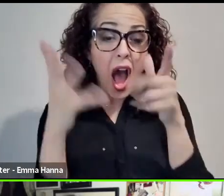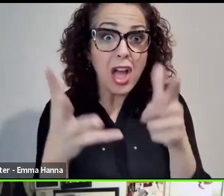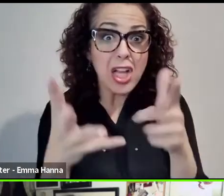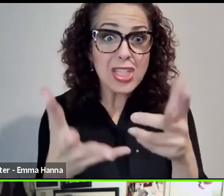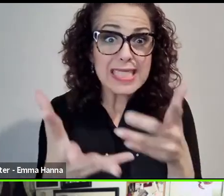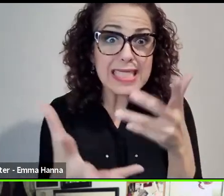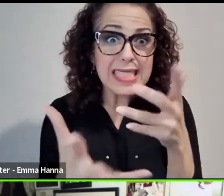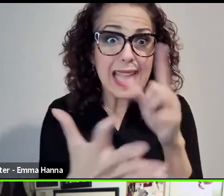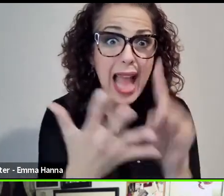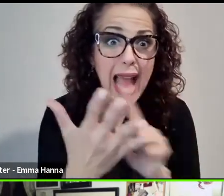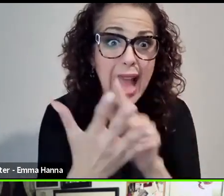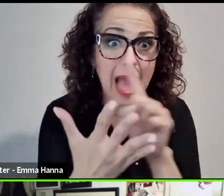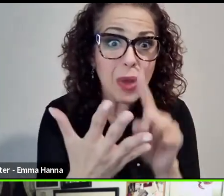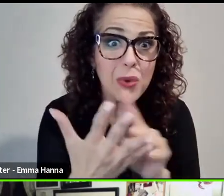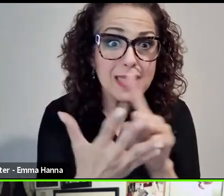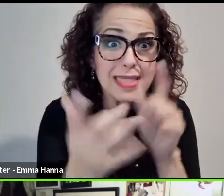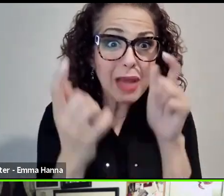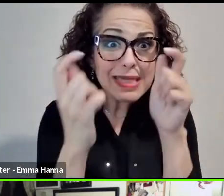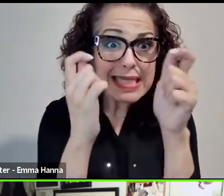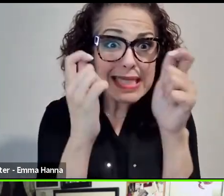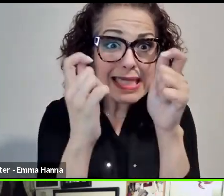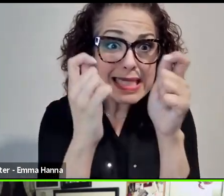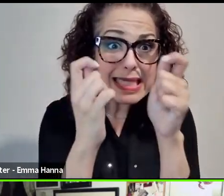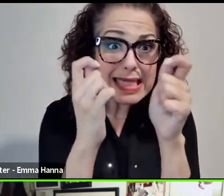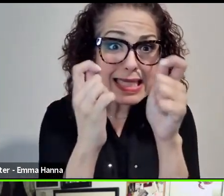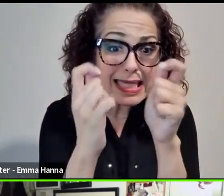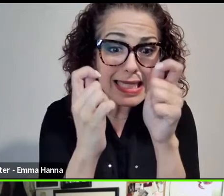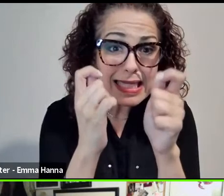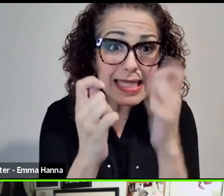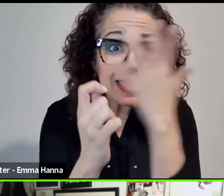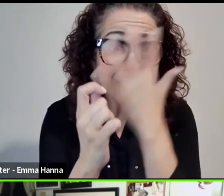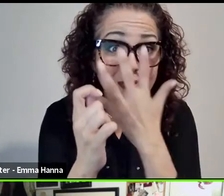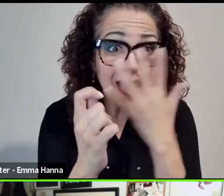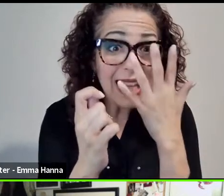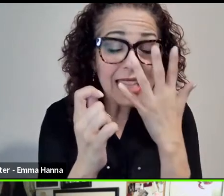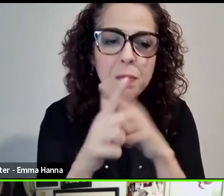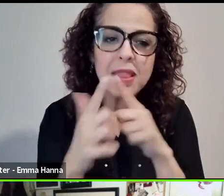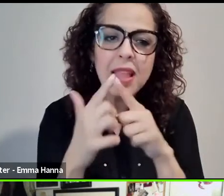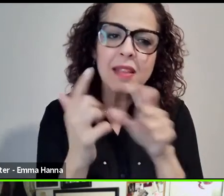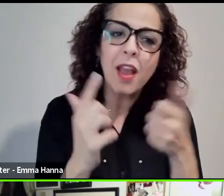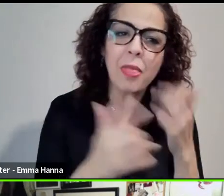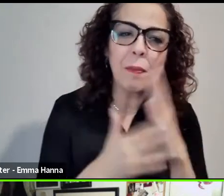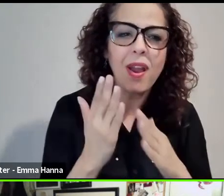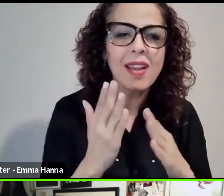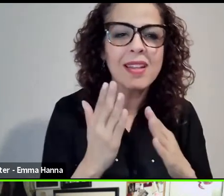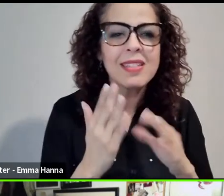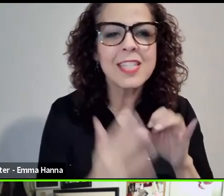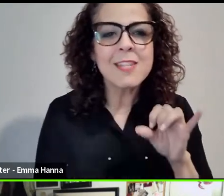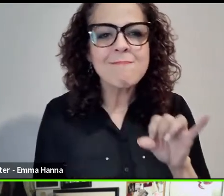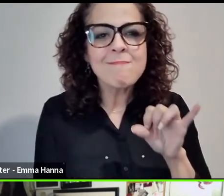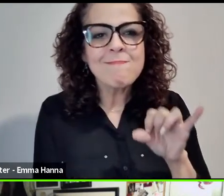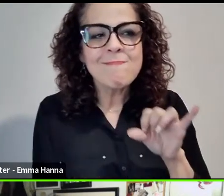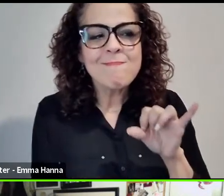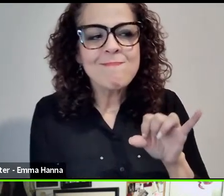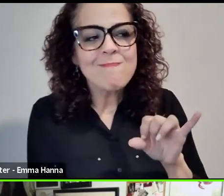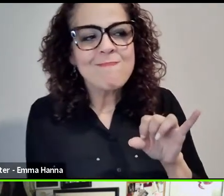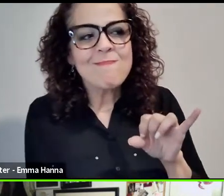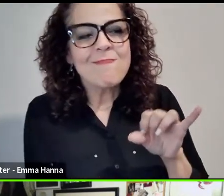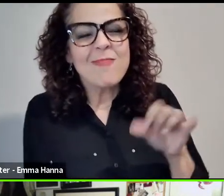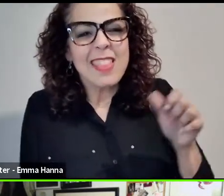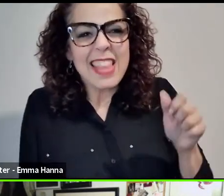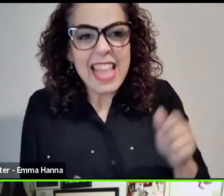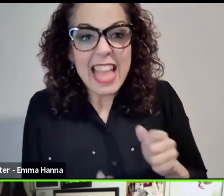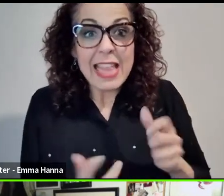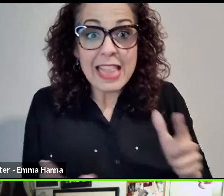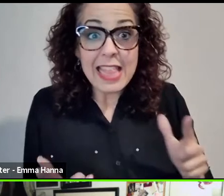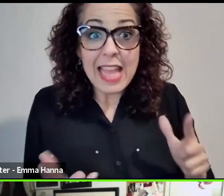Those hours have been lost. But then the other part of me, so I really feel like any mark, if done with sufficient